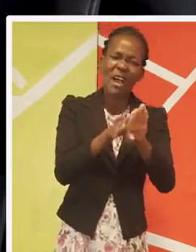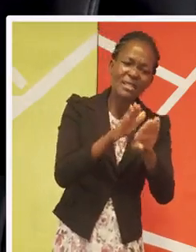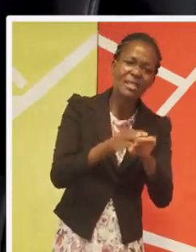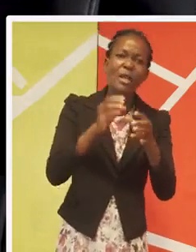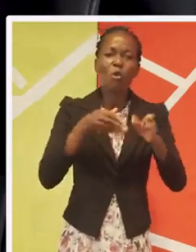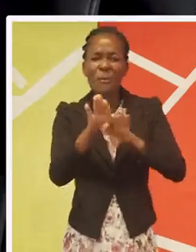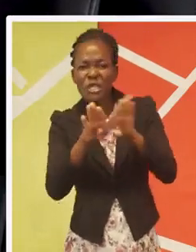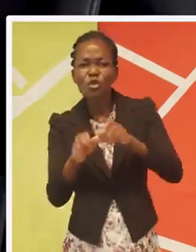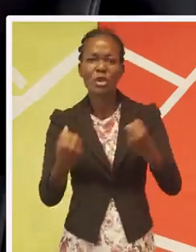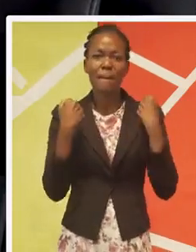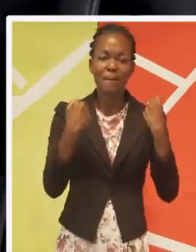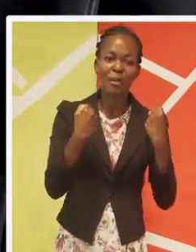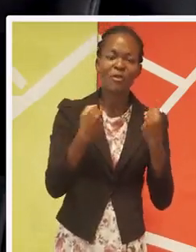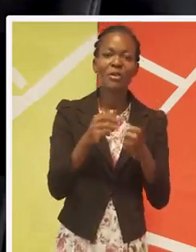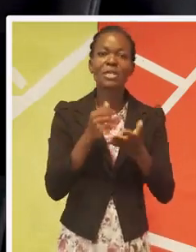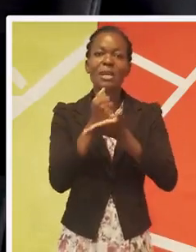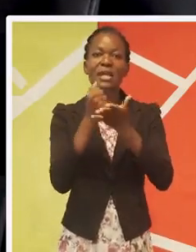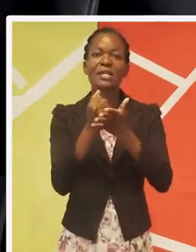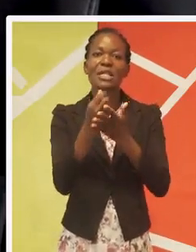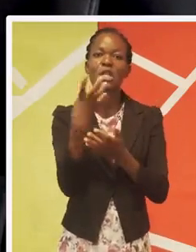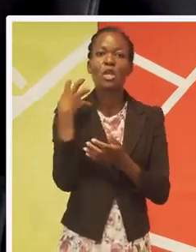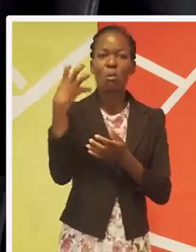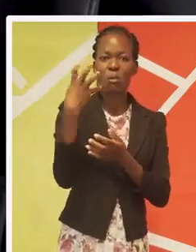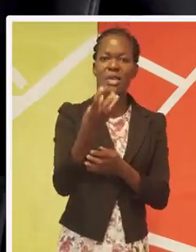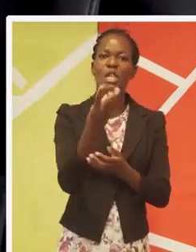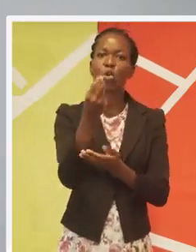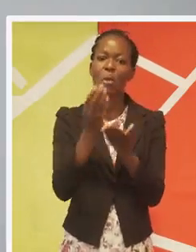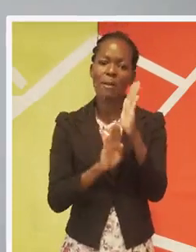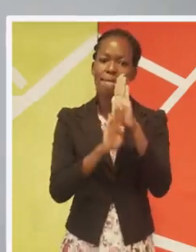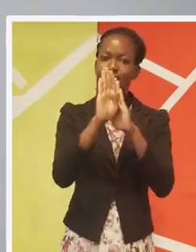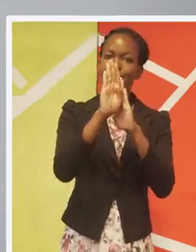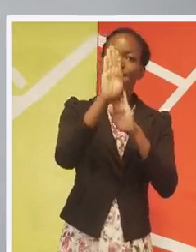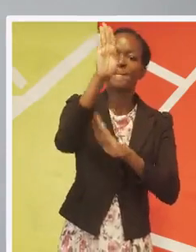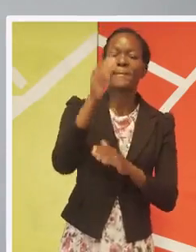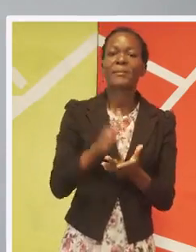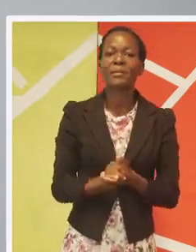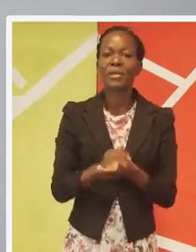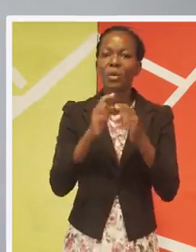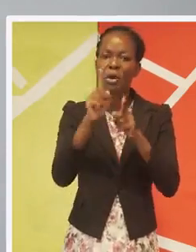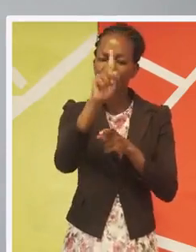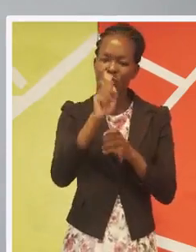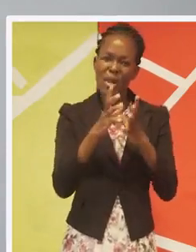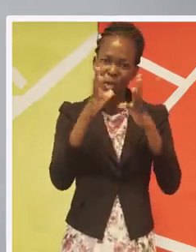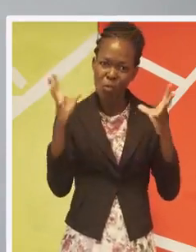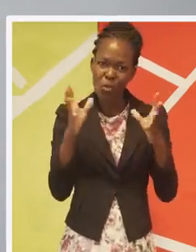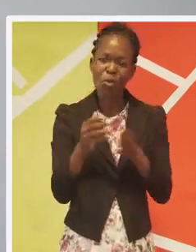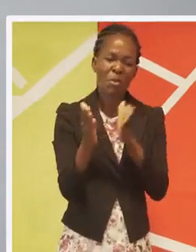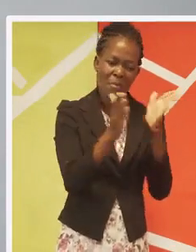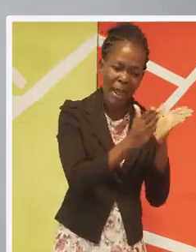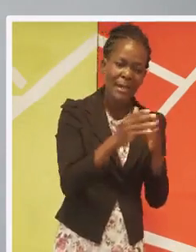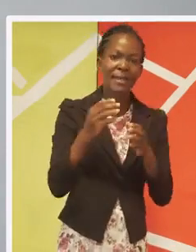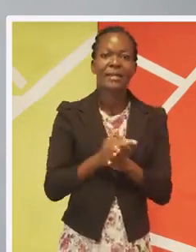competition, they're good things for the economy and they do lead to economic growth. But the question is, from a feminist perspective or a